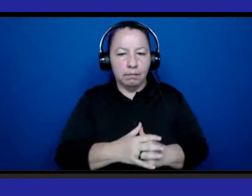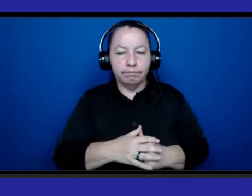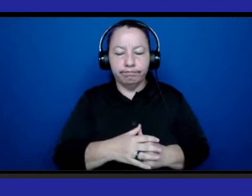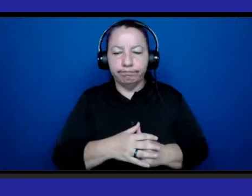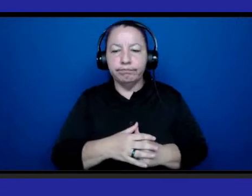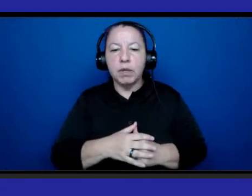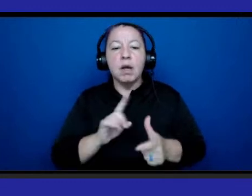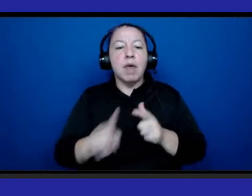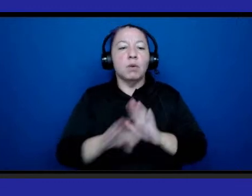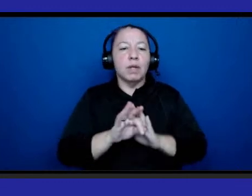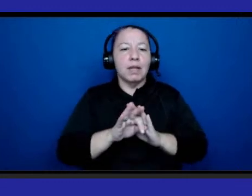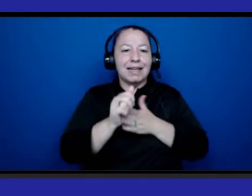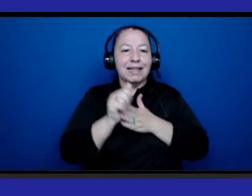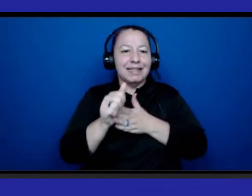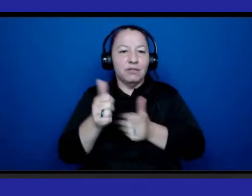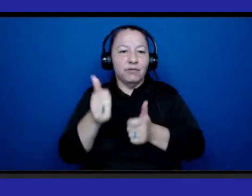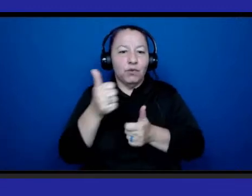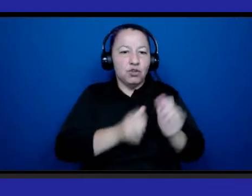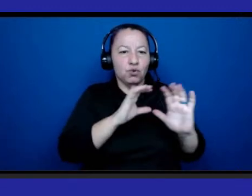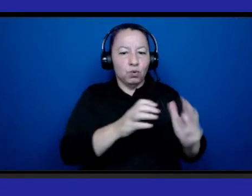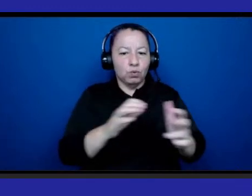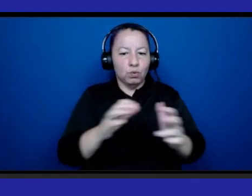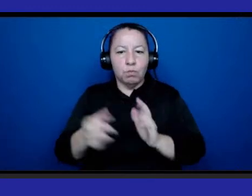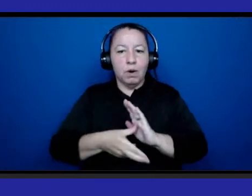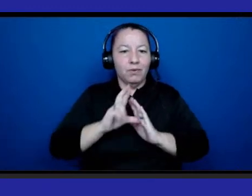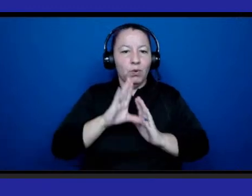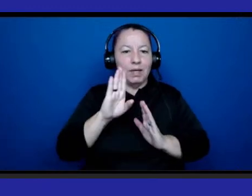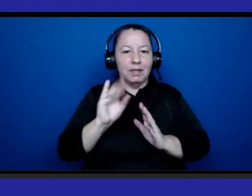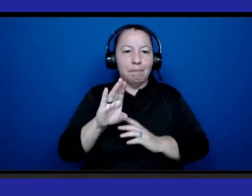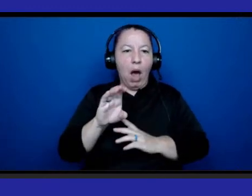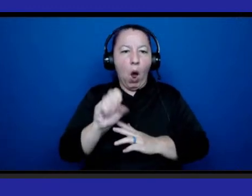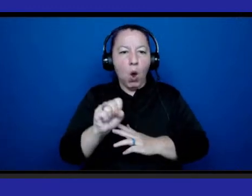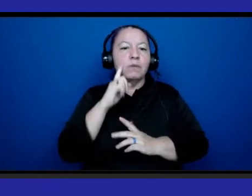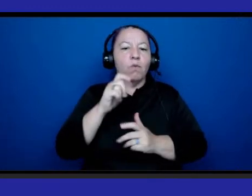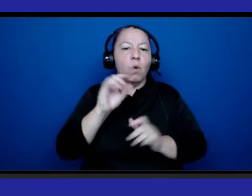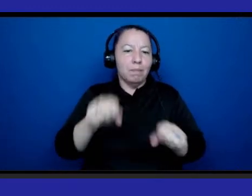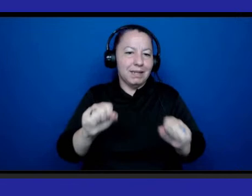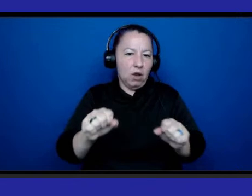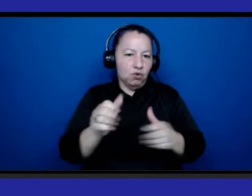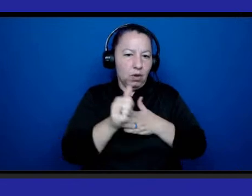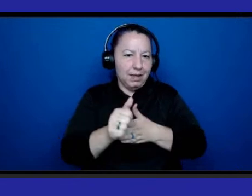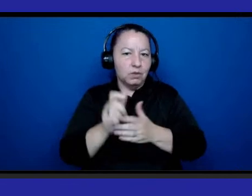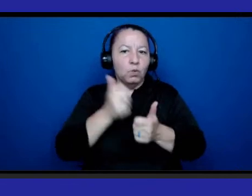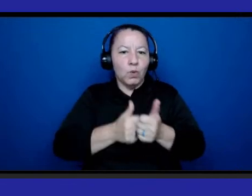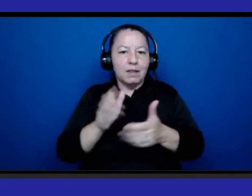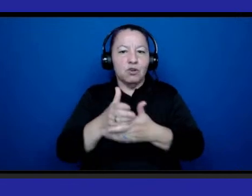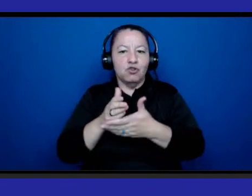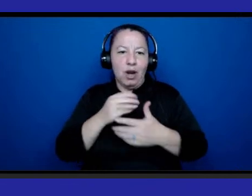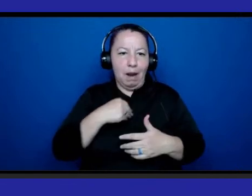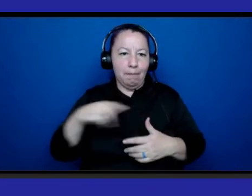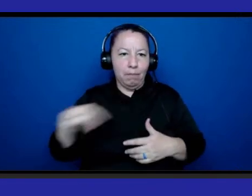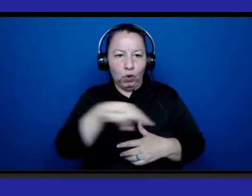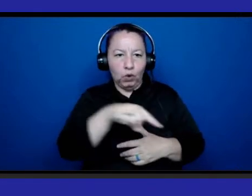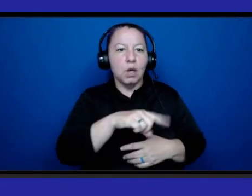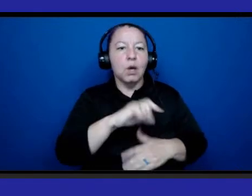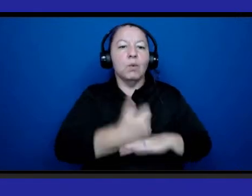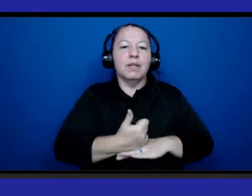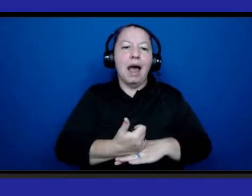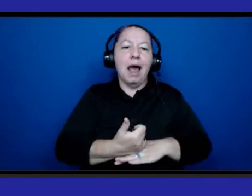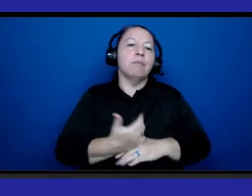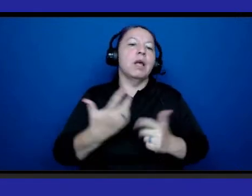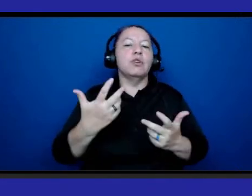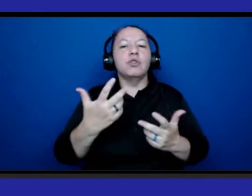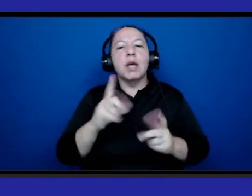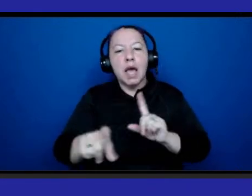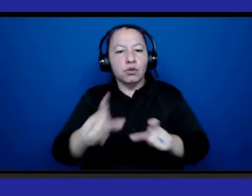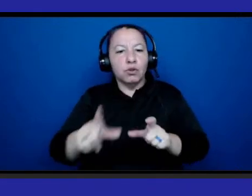for each of the groups by reviewing the bios of potential leads with shared members. We established a SurveyMonkey poll. We met with the leads to